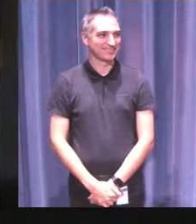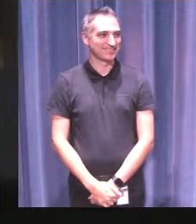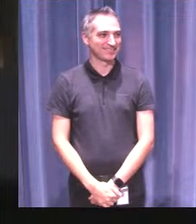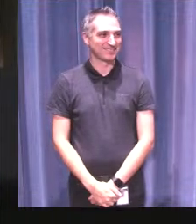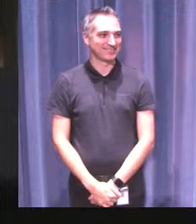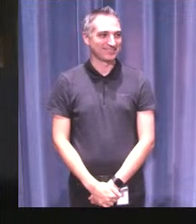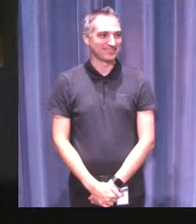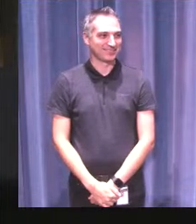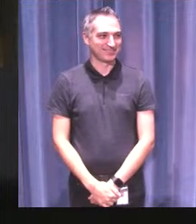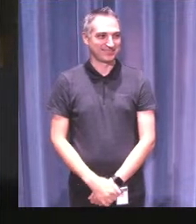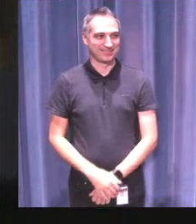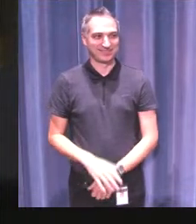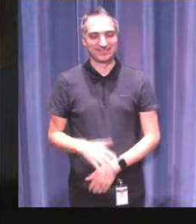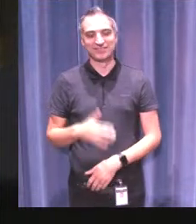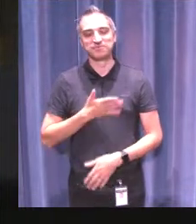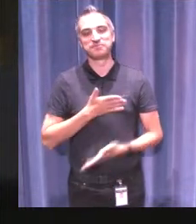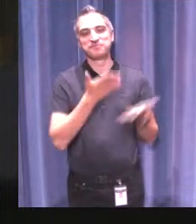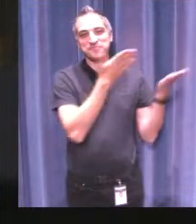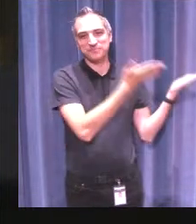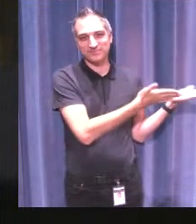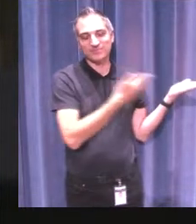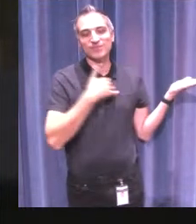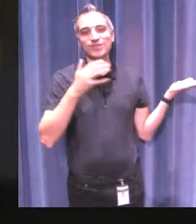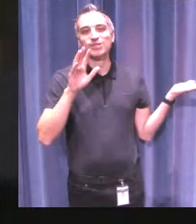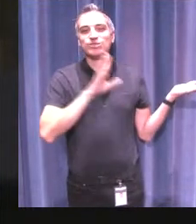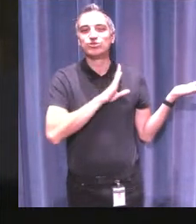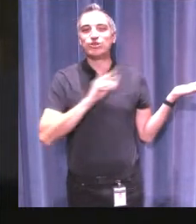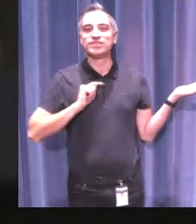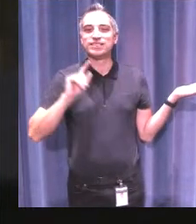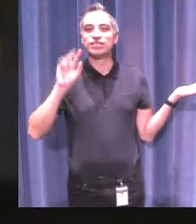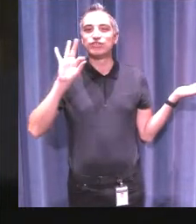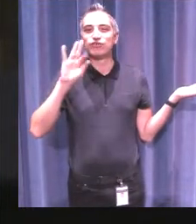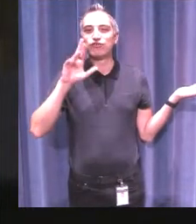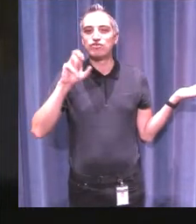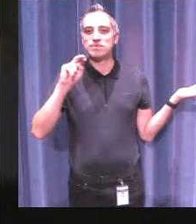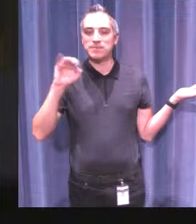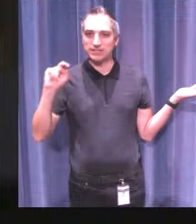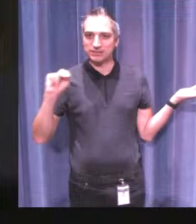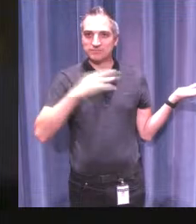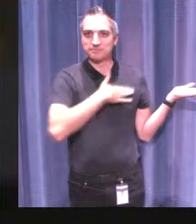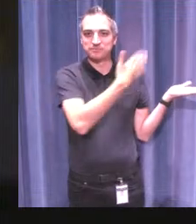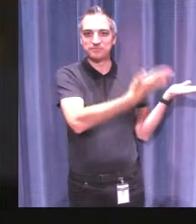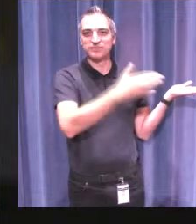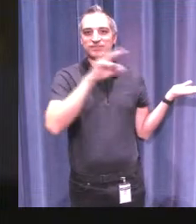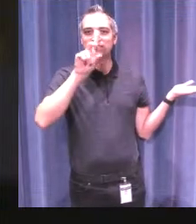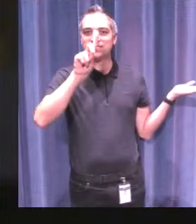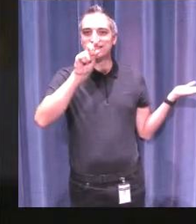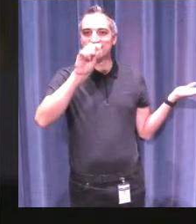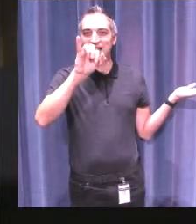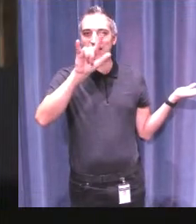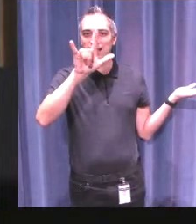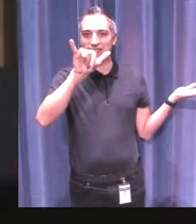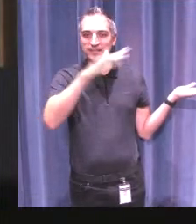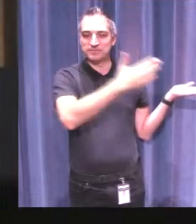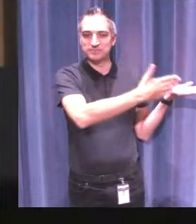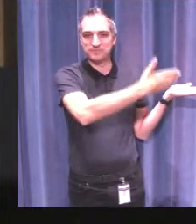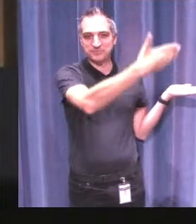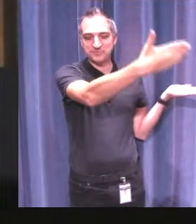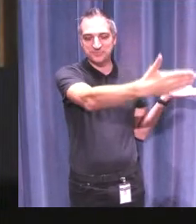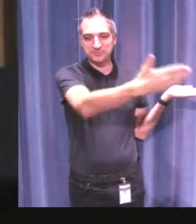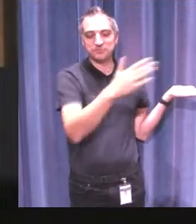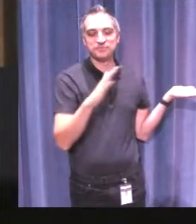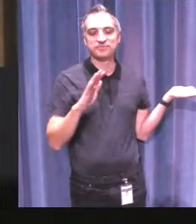To my left, your right, is Trustee Freeman. To his left is Trustee Daly. And then just to your right